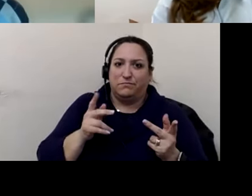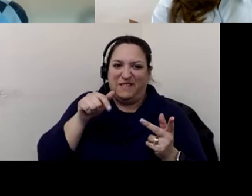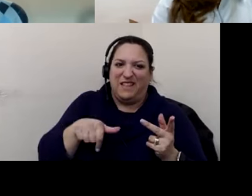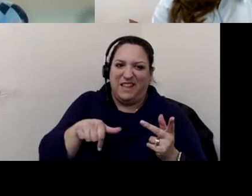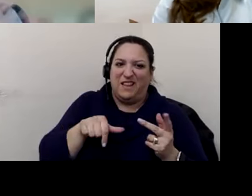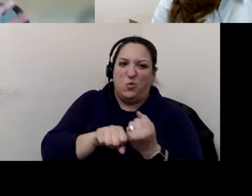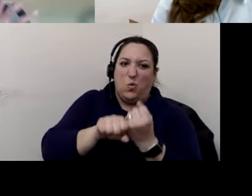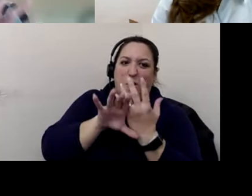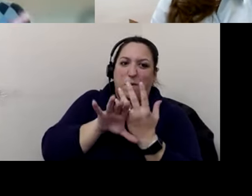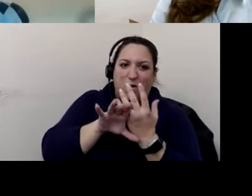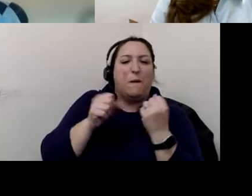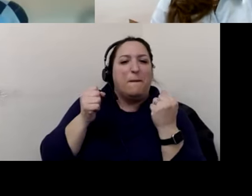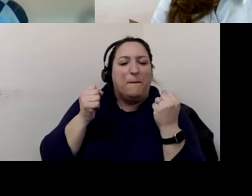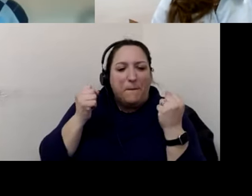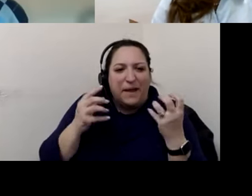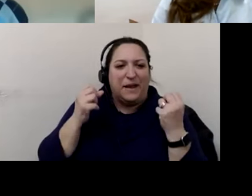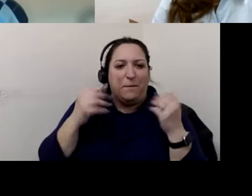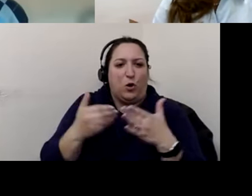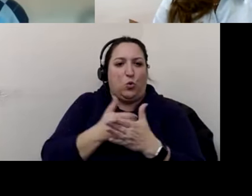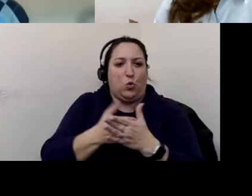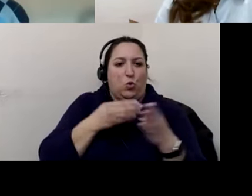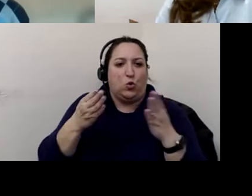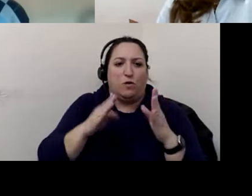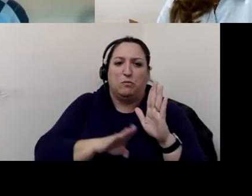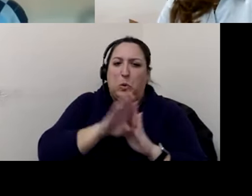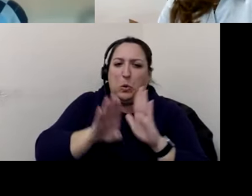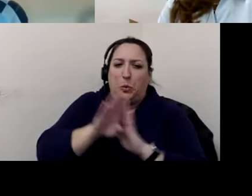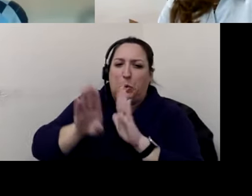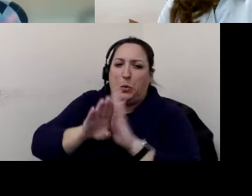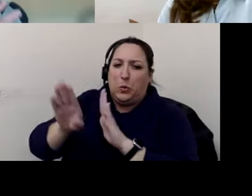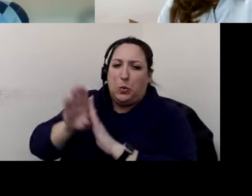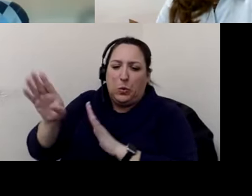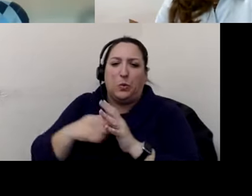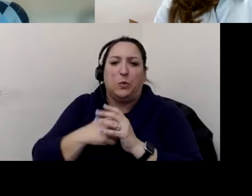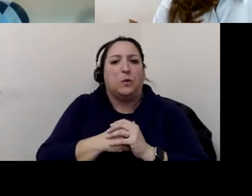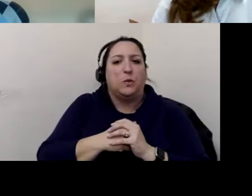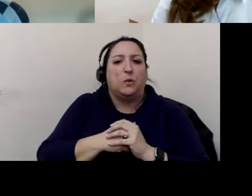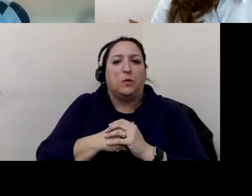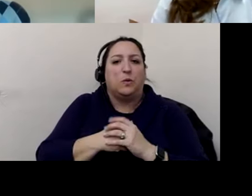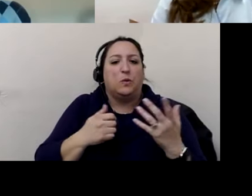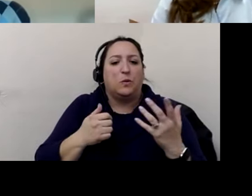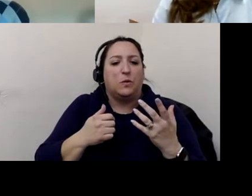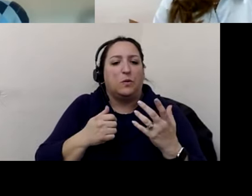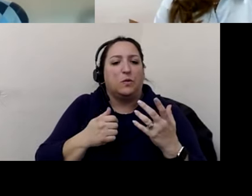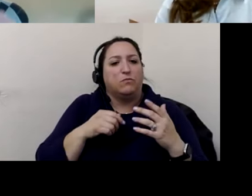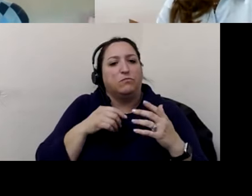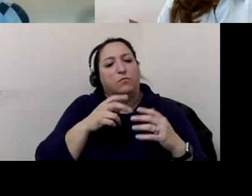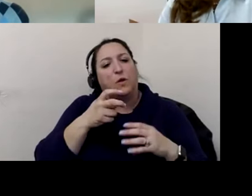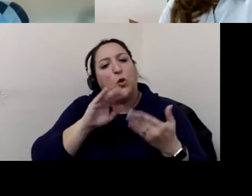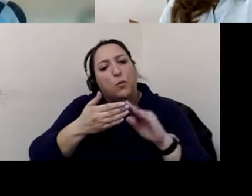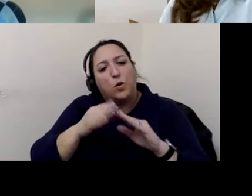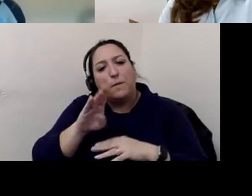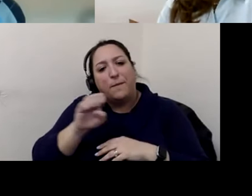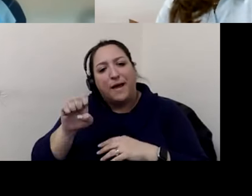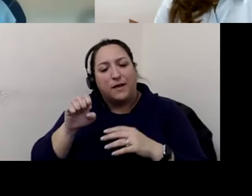webinar, many new services were developed. The state opted into community-based services